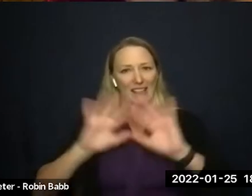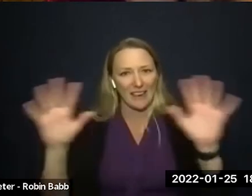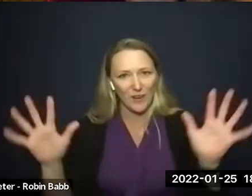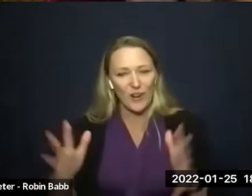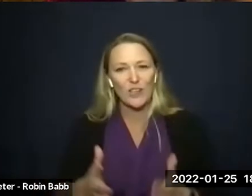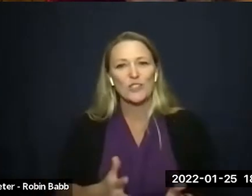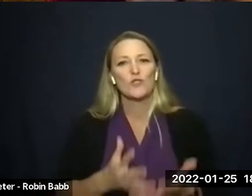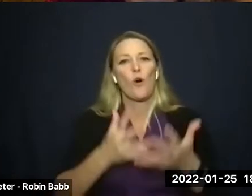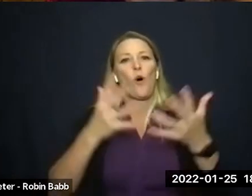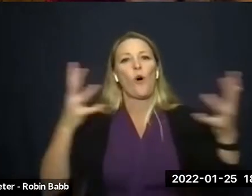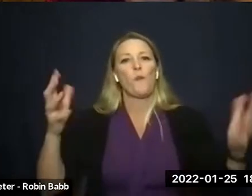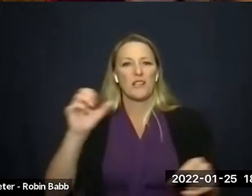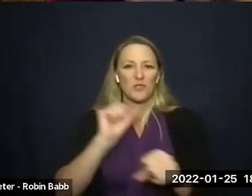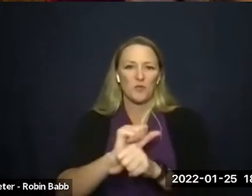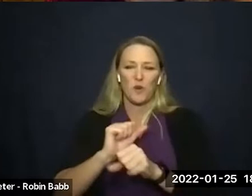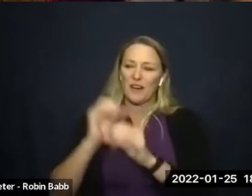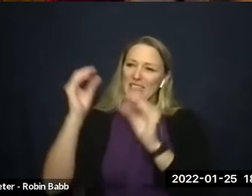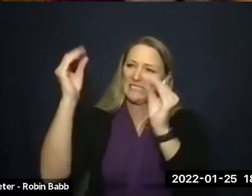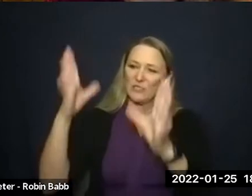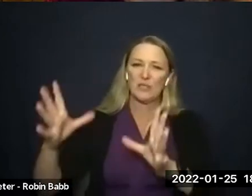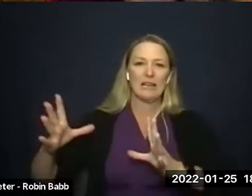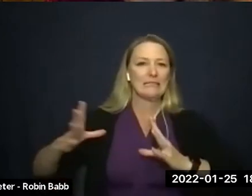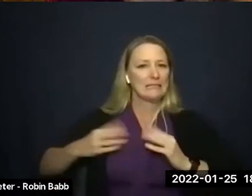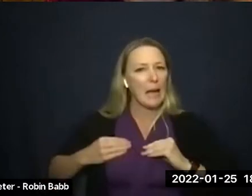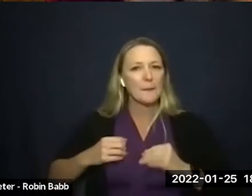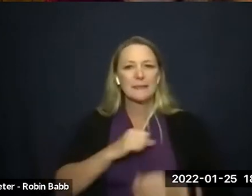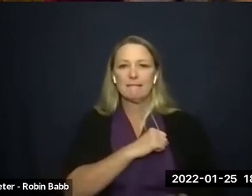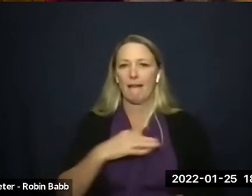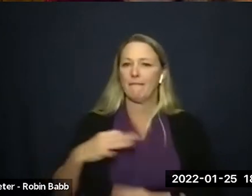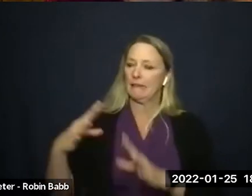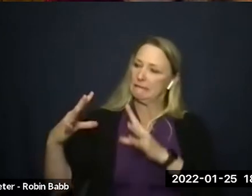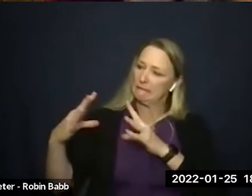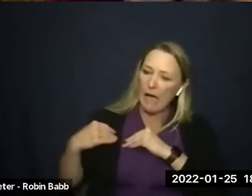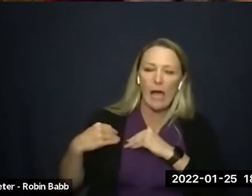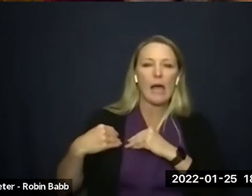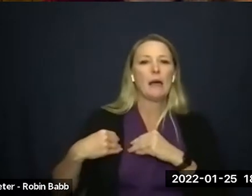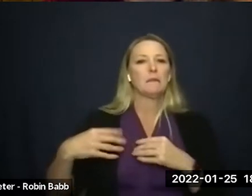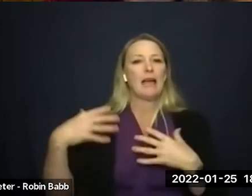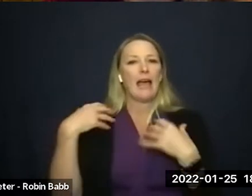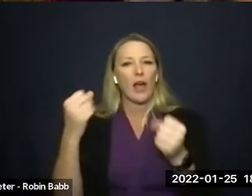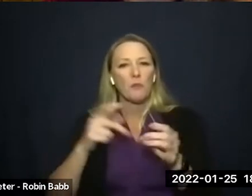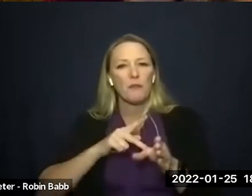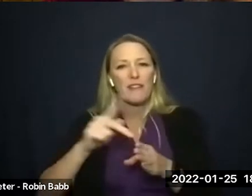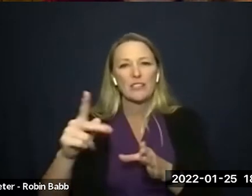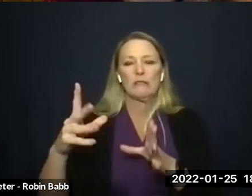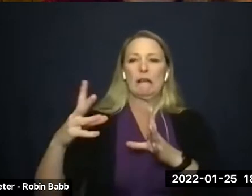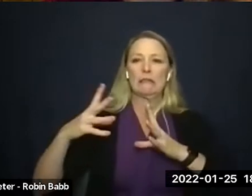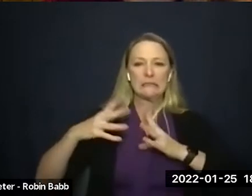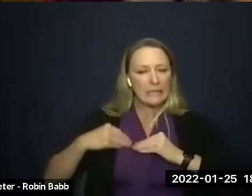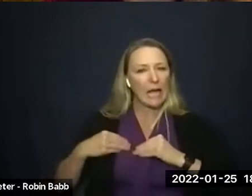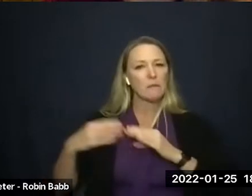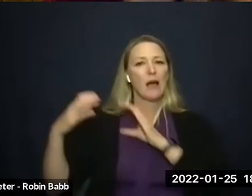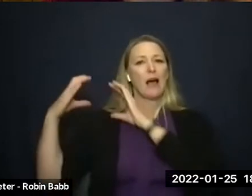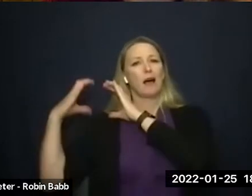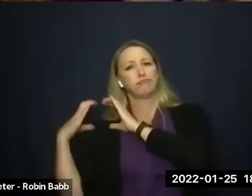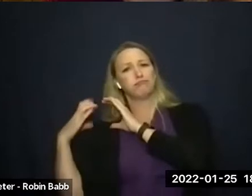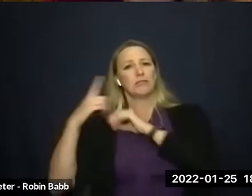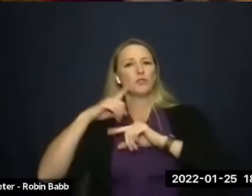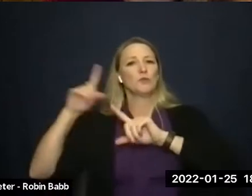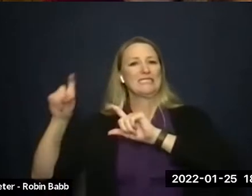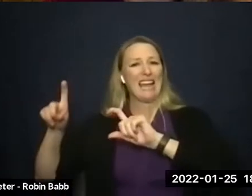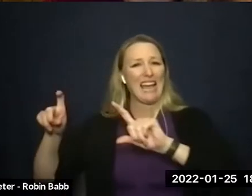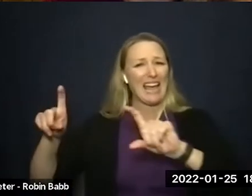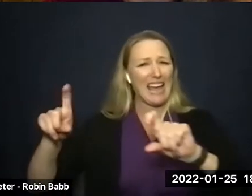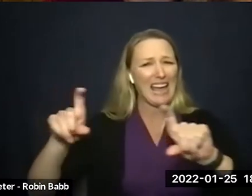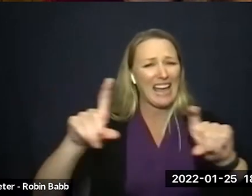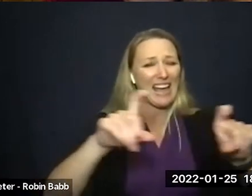amongst teachers staff administrators health professionals to test all of our students and i just i had a